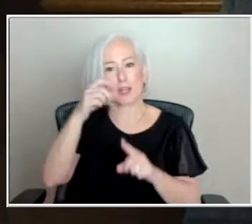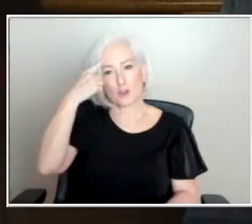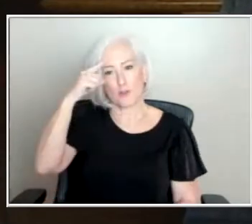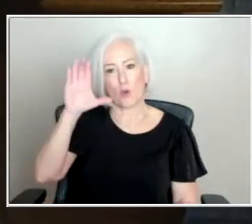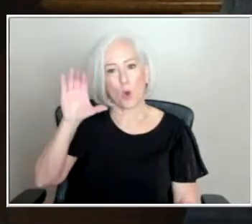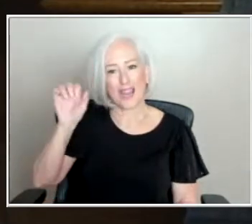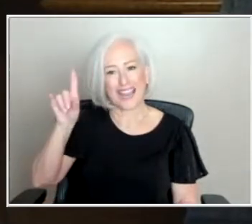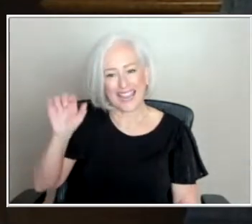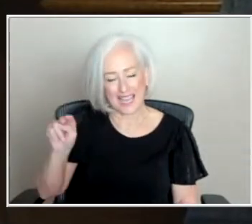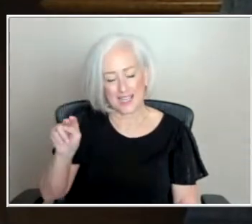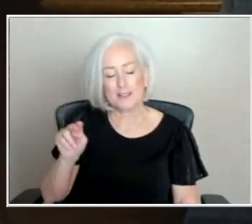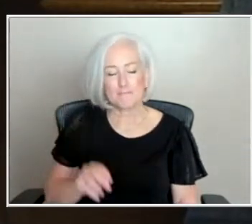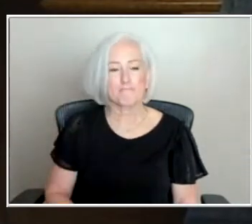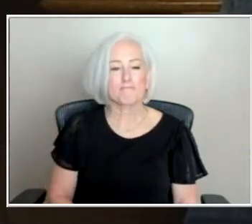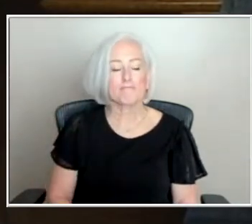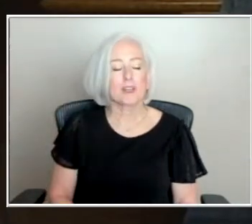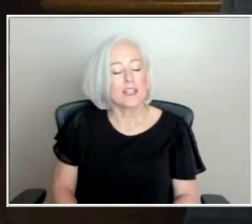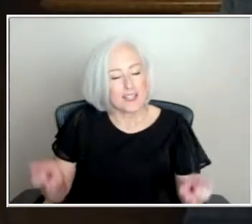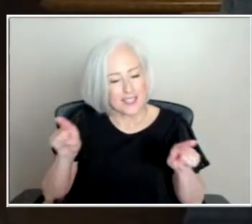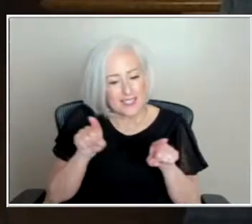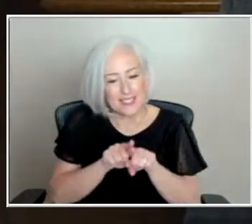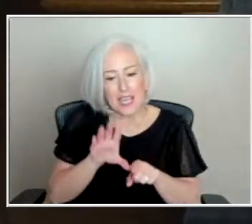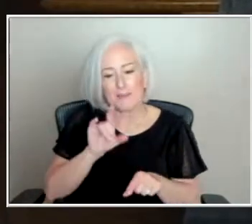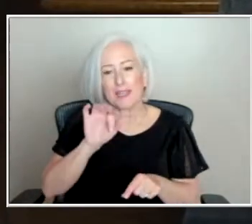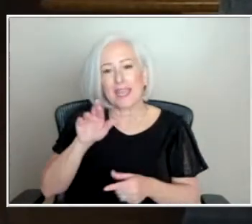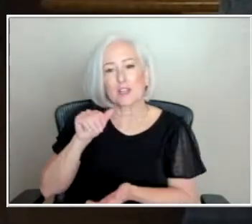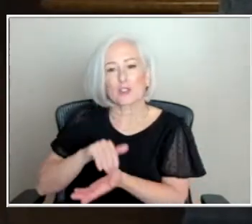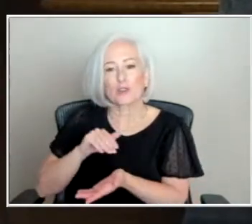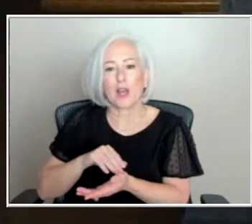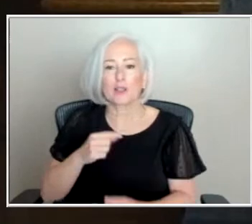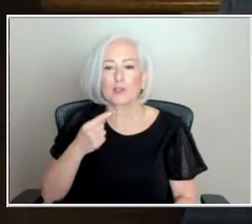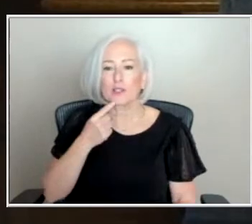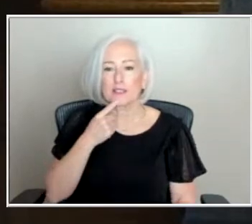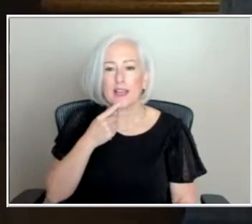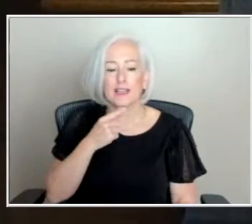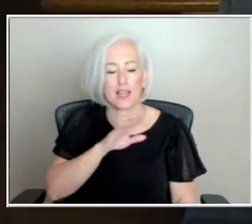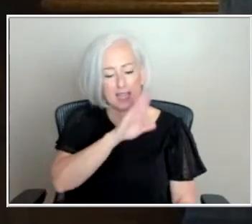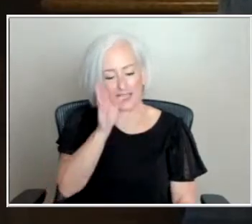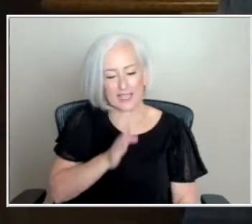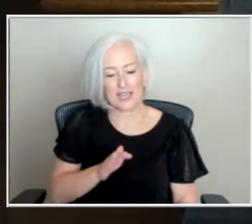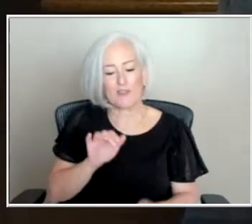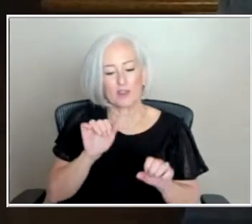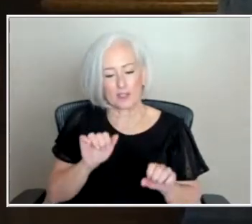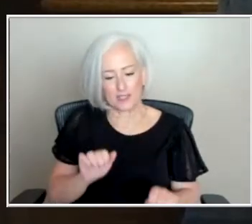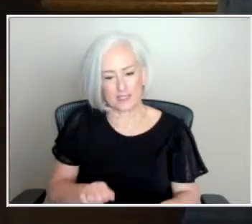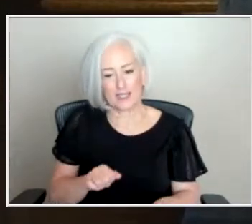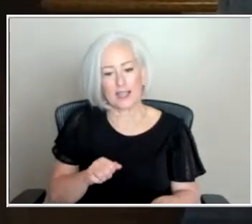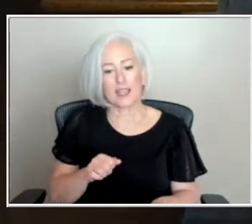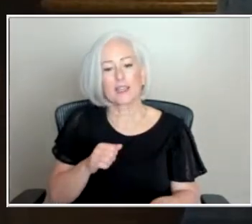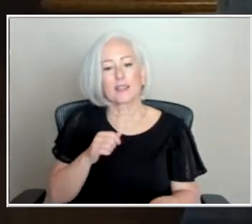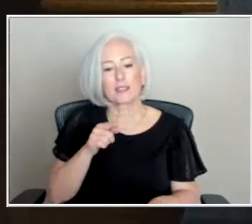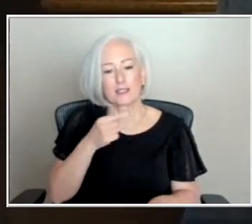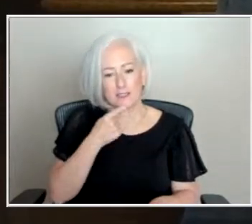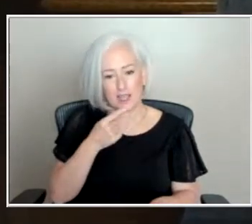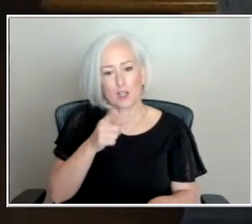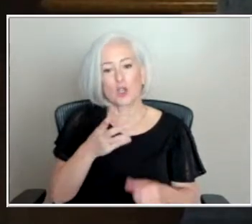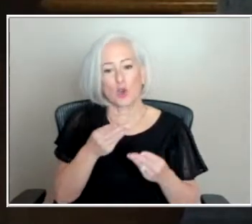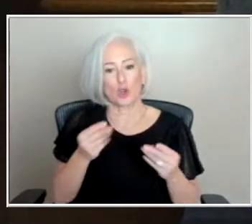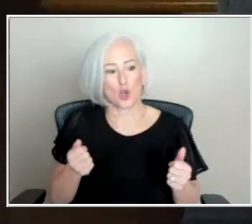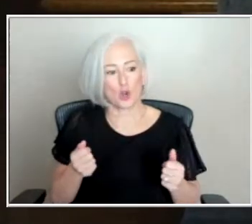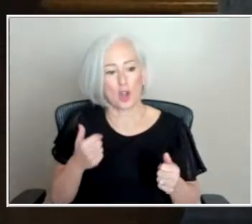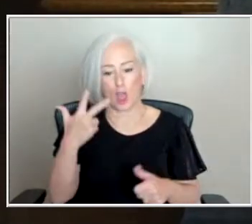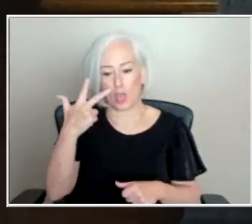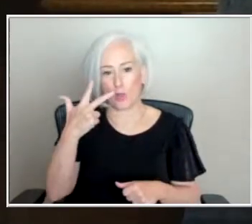the same oncologist that said, I would never be able to tell you that you were cured, 3.5 years later said, I believe you're